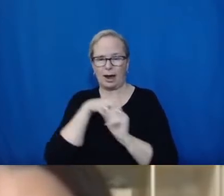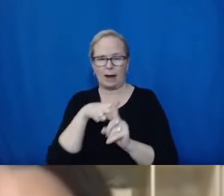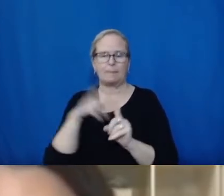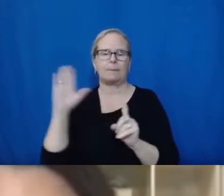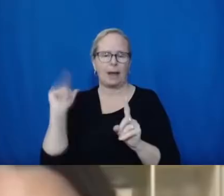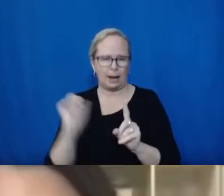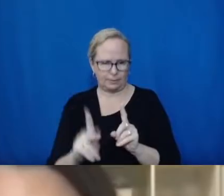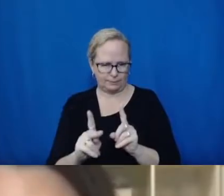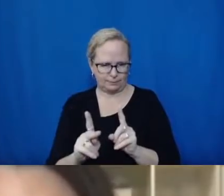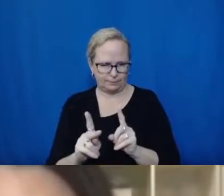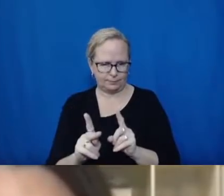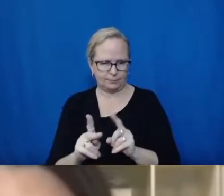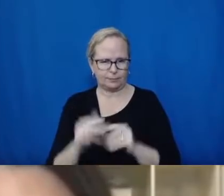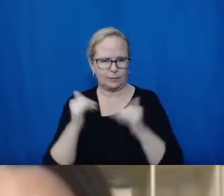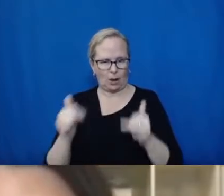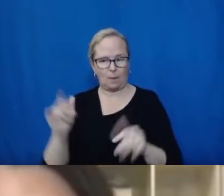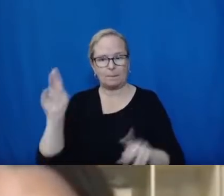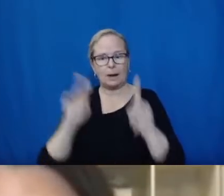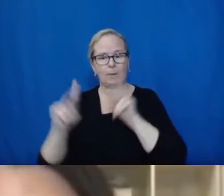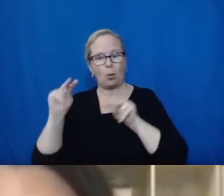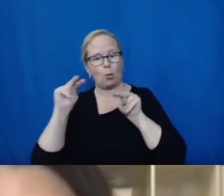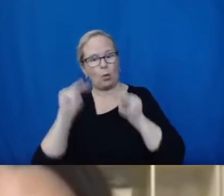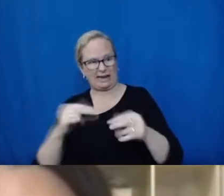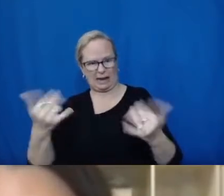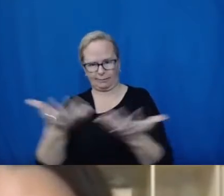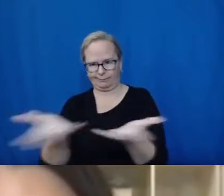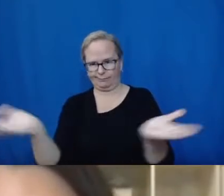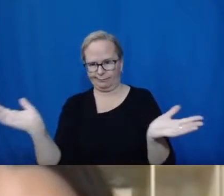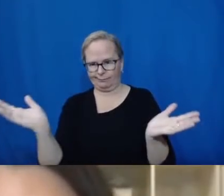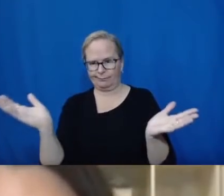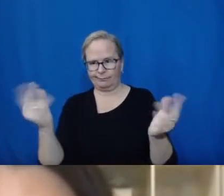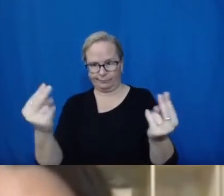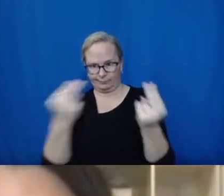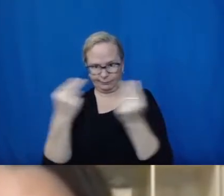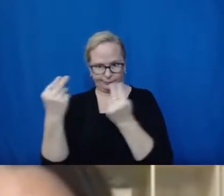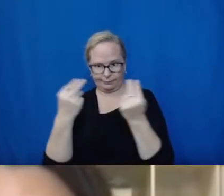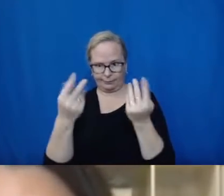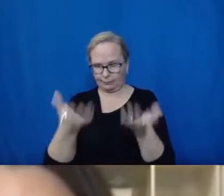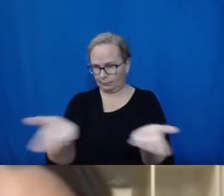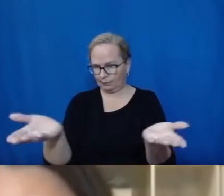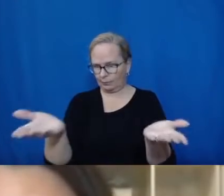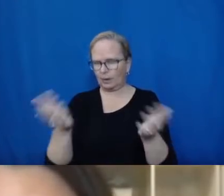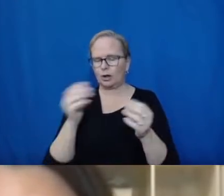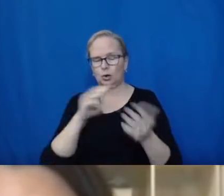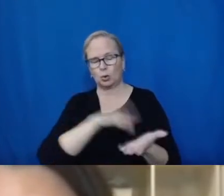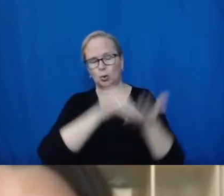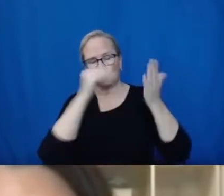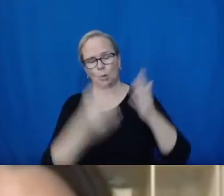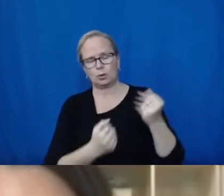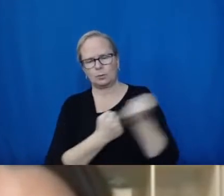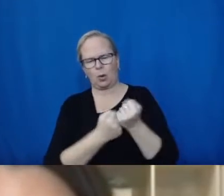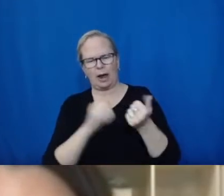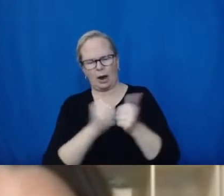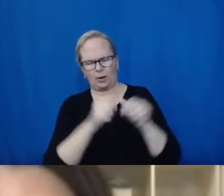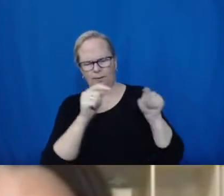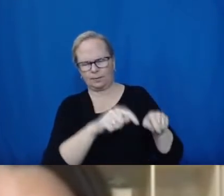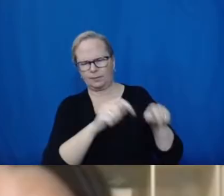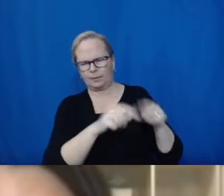I'm sure folks at home want to know if Support Our Students is going to be able to